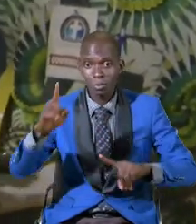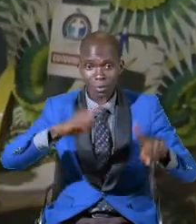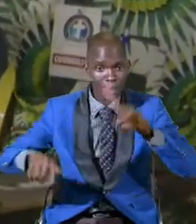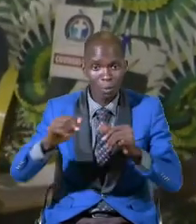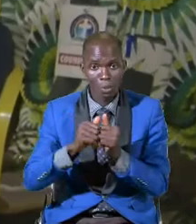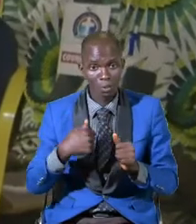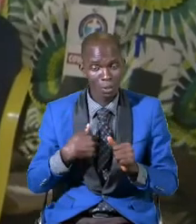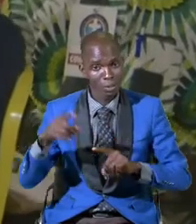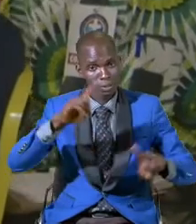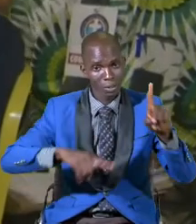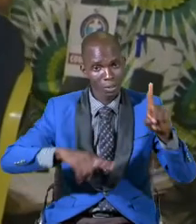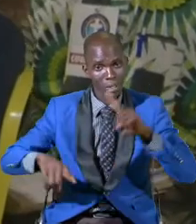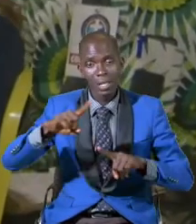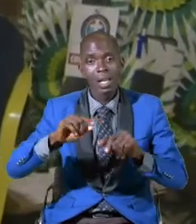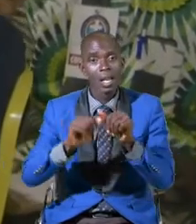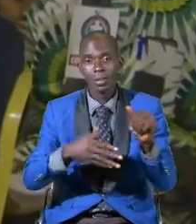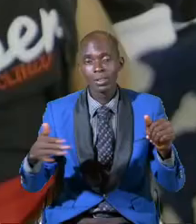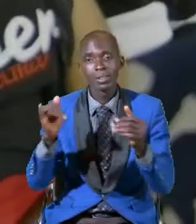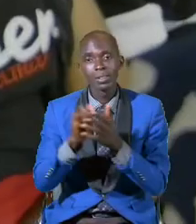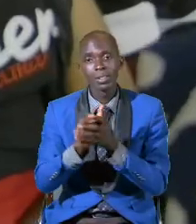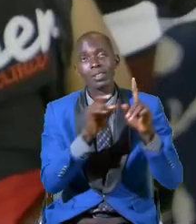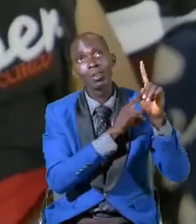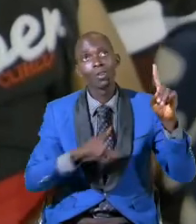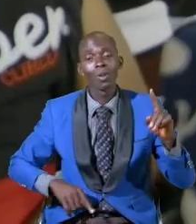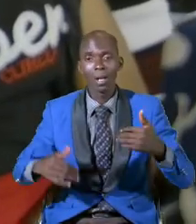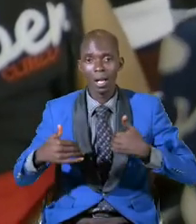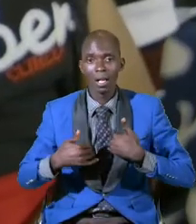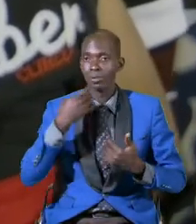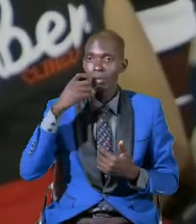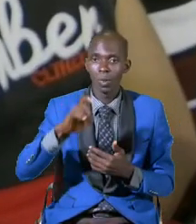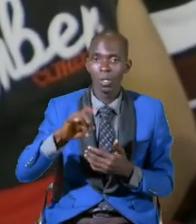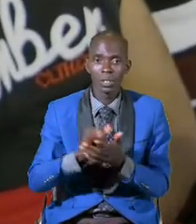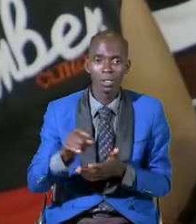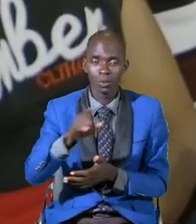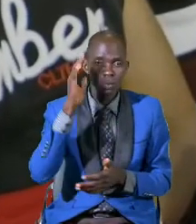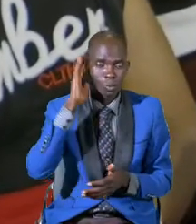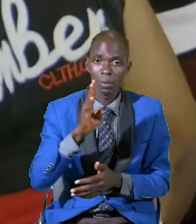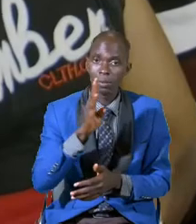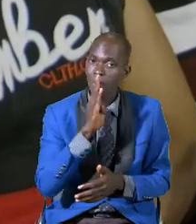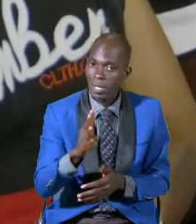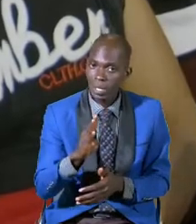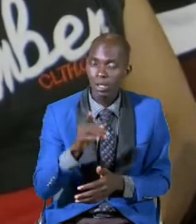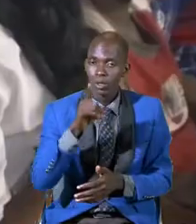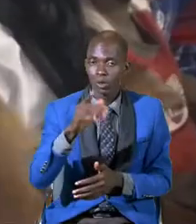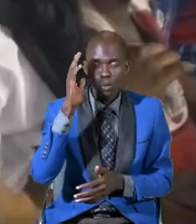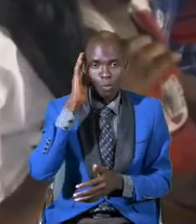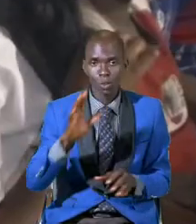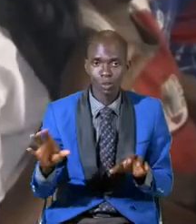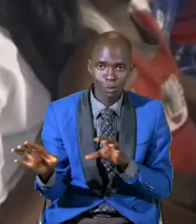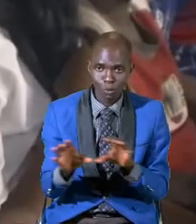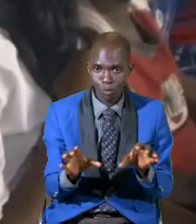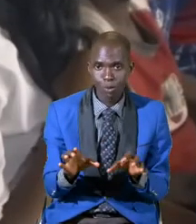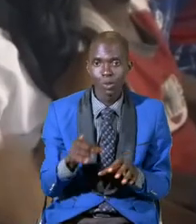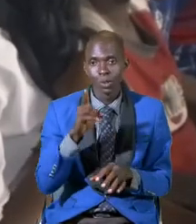Everything the Lord has ordained that you will be, that you will do, that you will achieve.